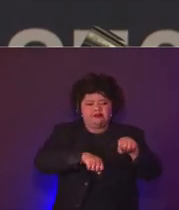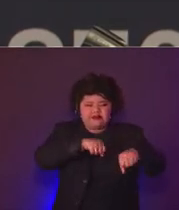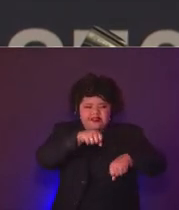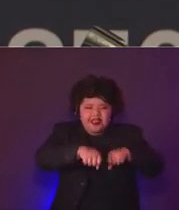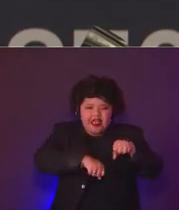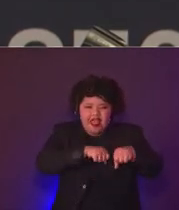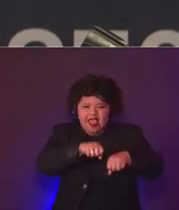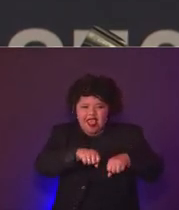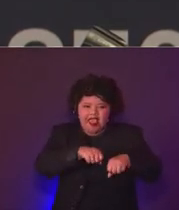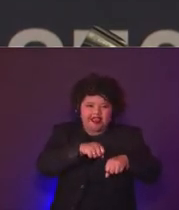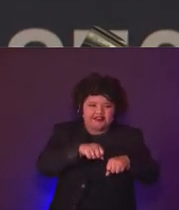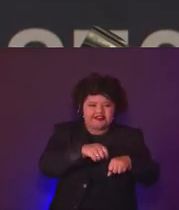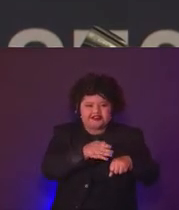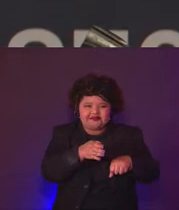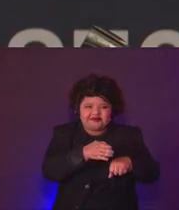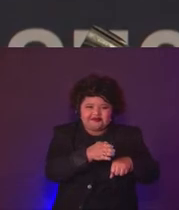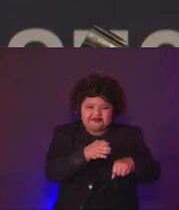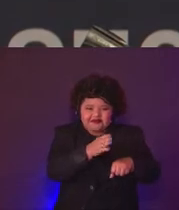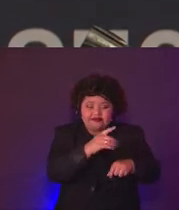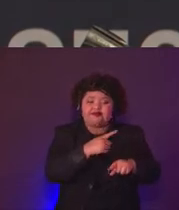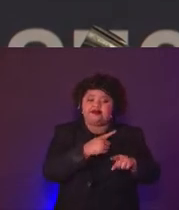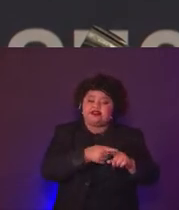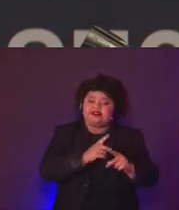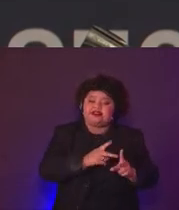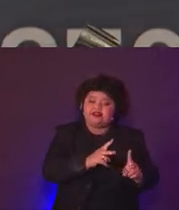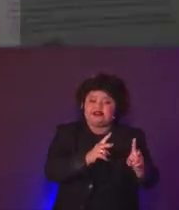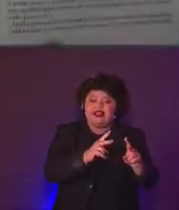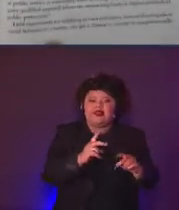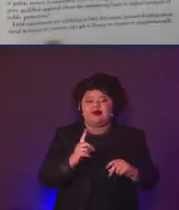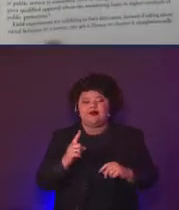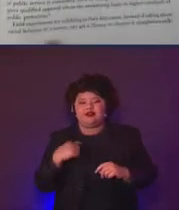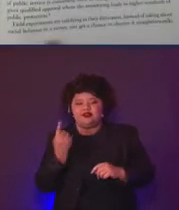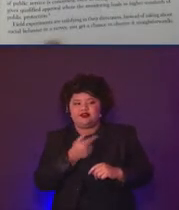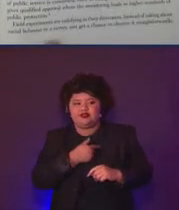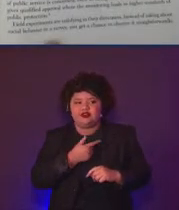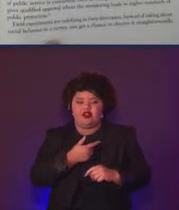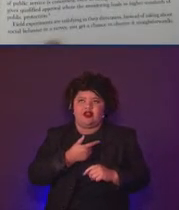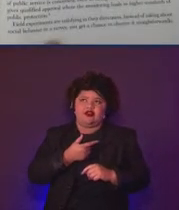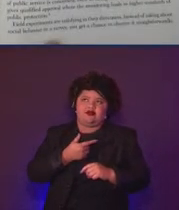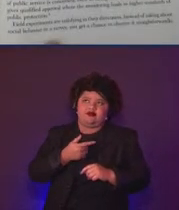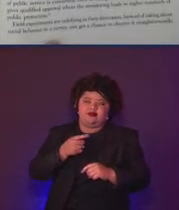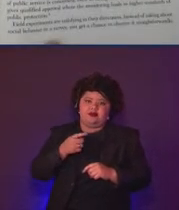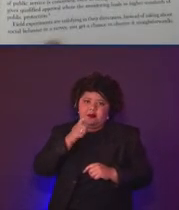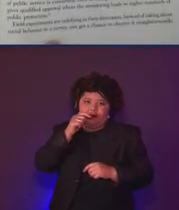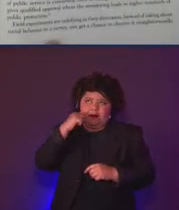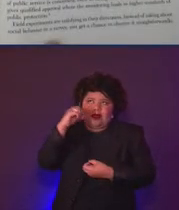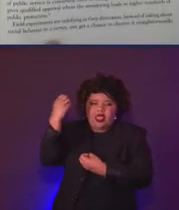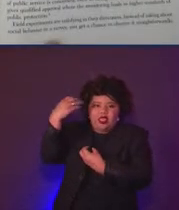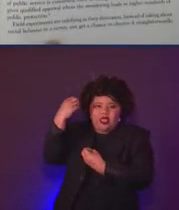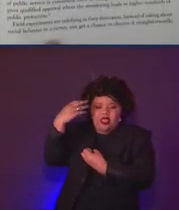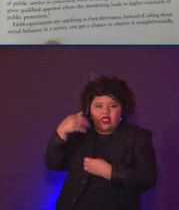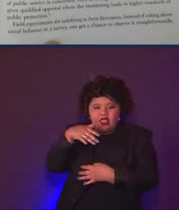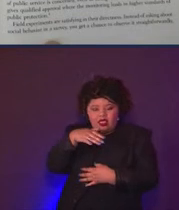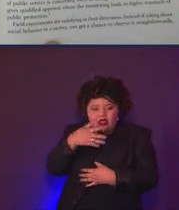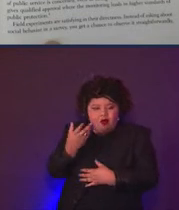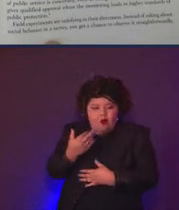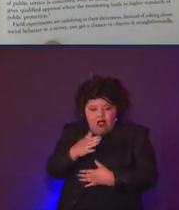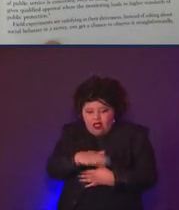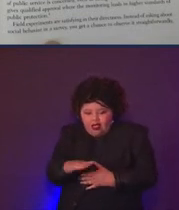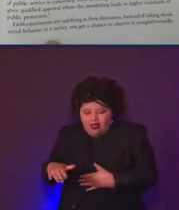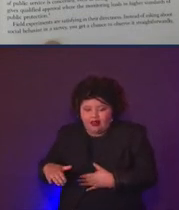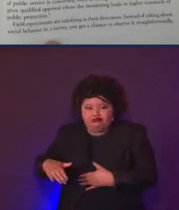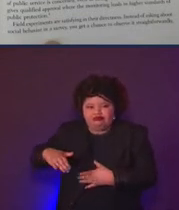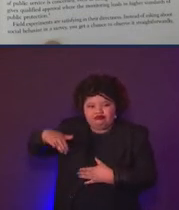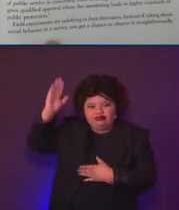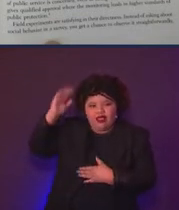because we were always raised as free range kids. So I got to leave the house and go anywhere I wanted around Miami,